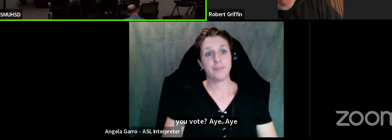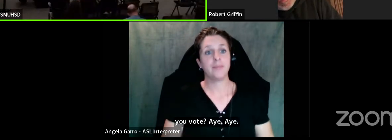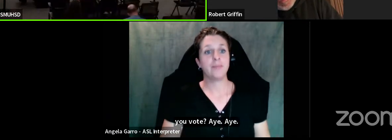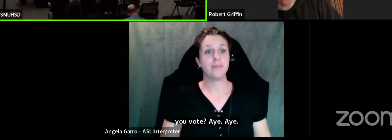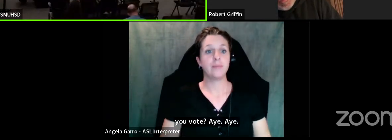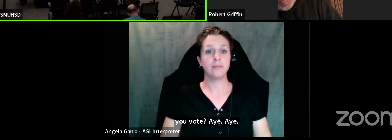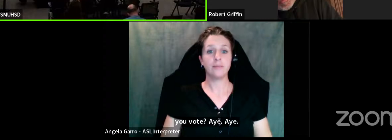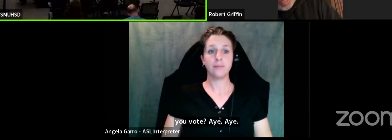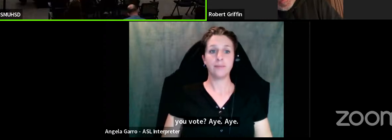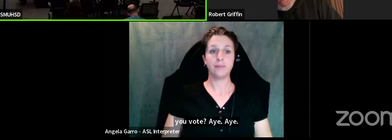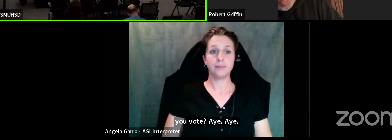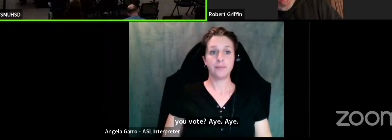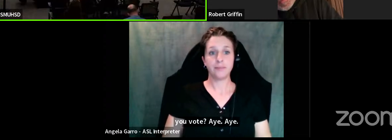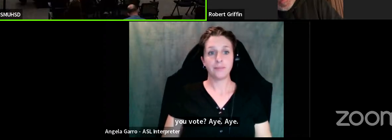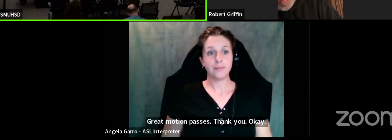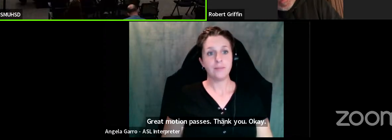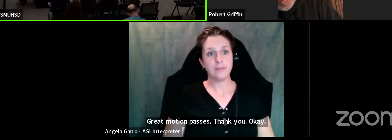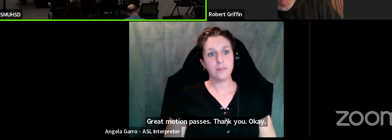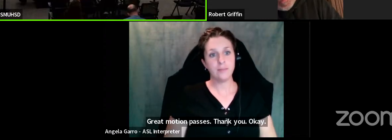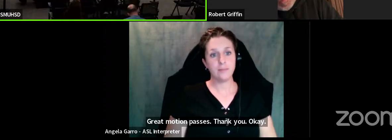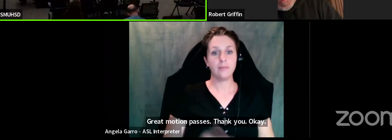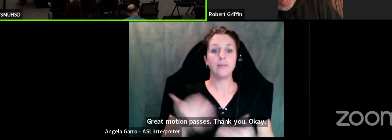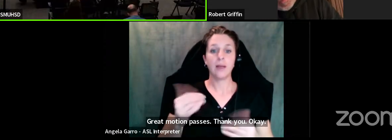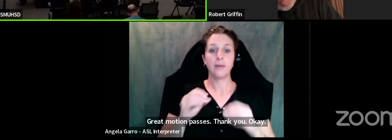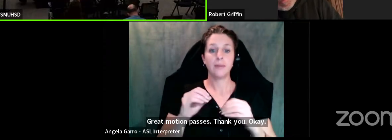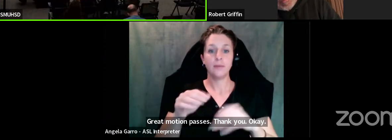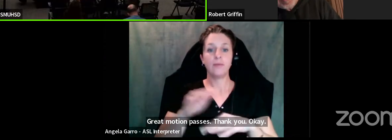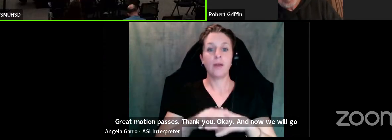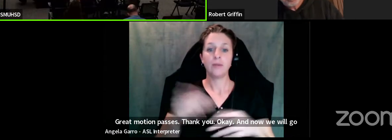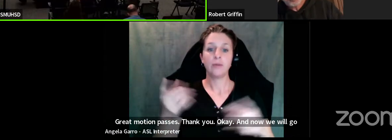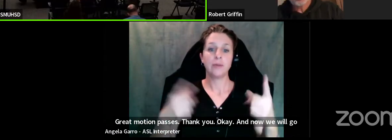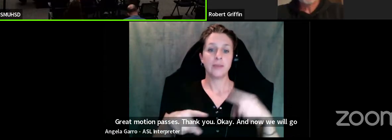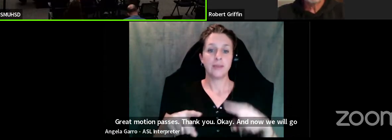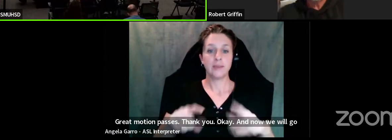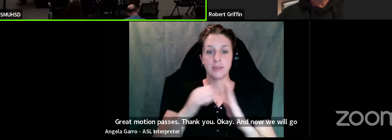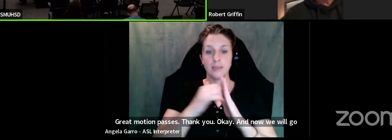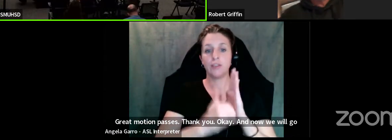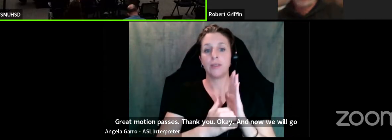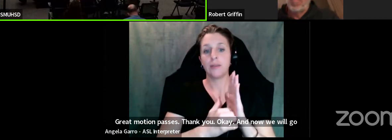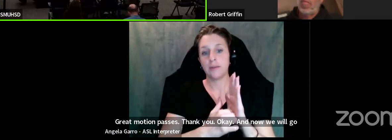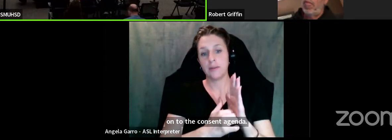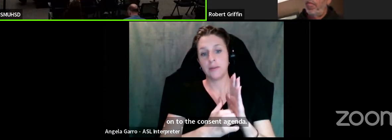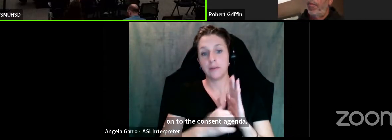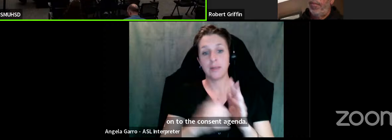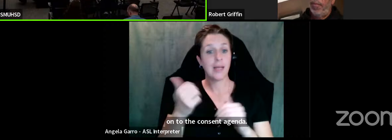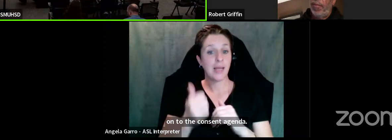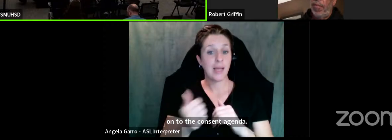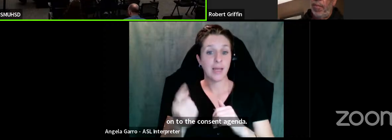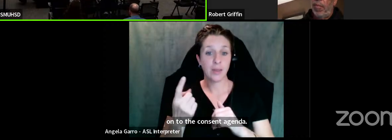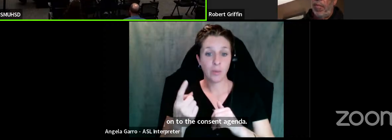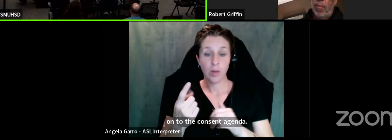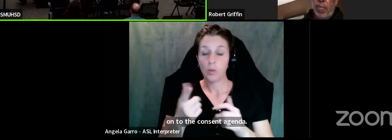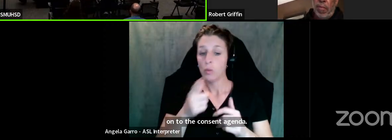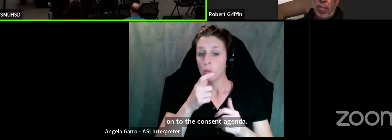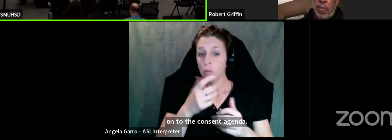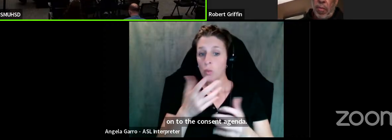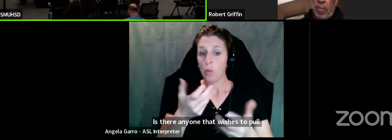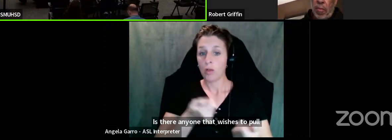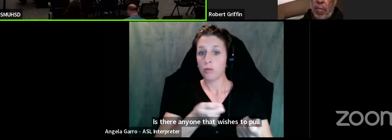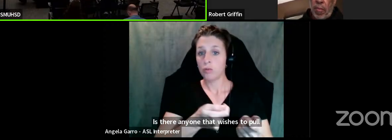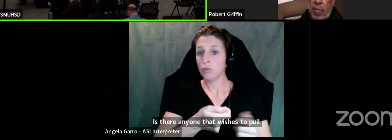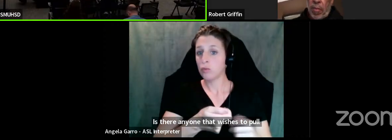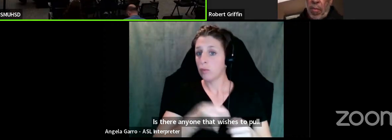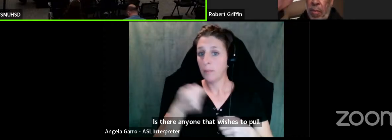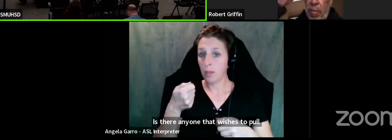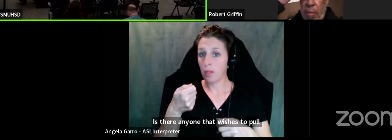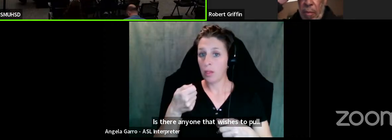Okay. And now we will go on to the consent agenda. Is there anyone that wishes to pull anything from the